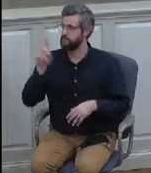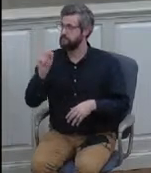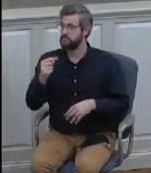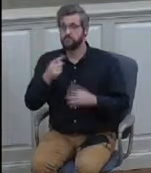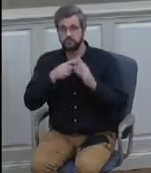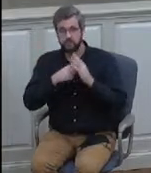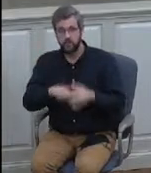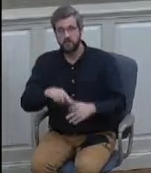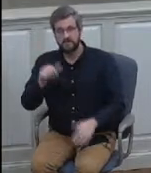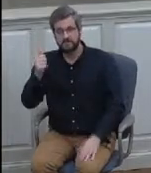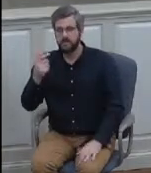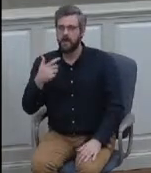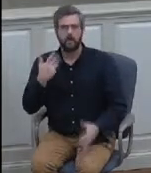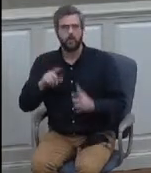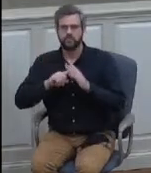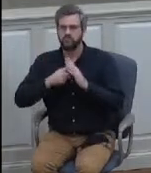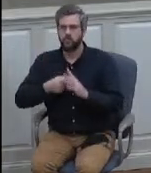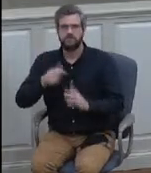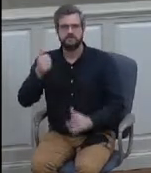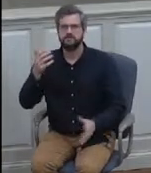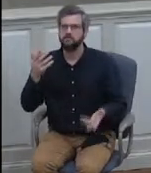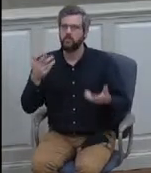I'm just going to say, I don't want to start at 10 o'clock.